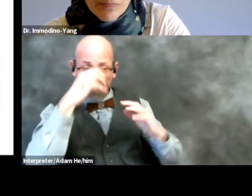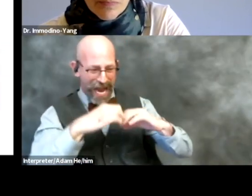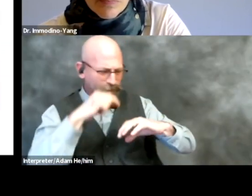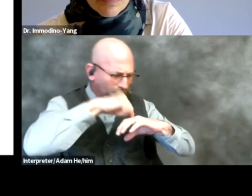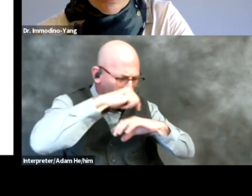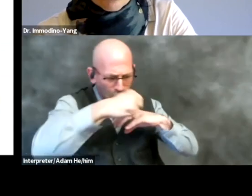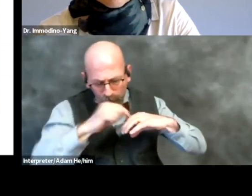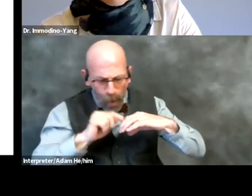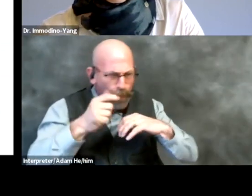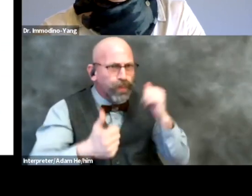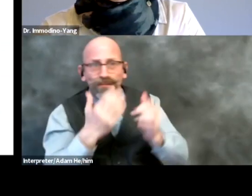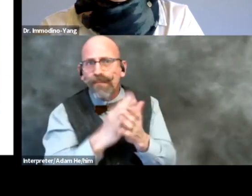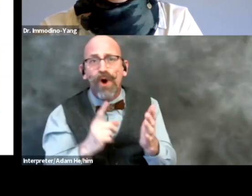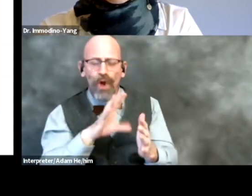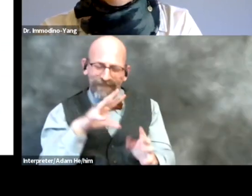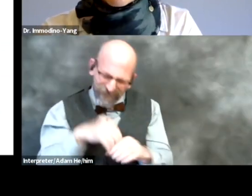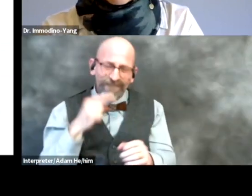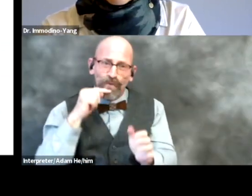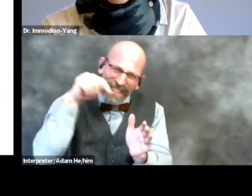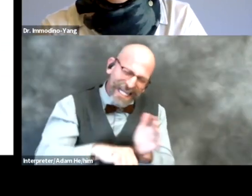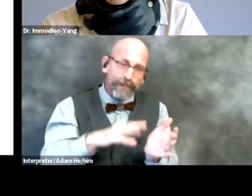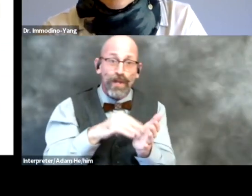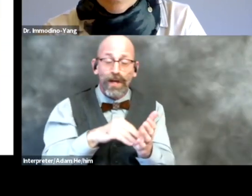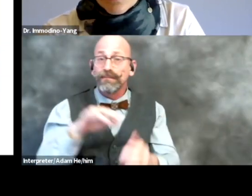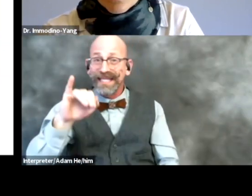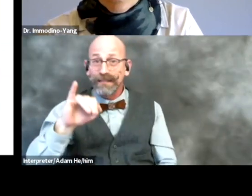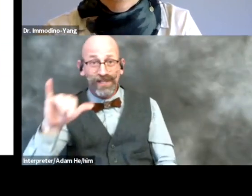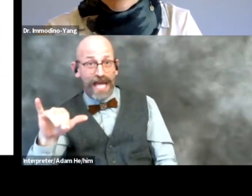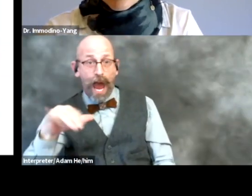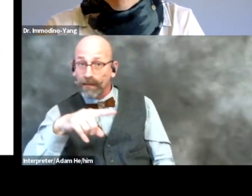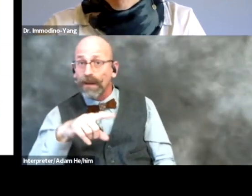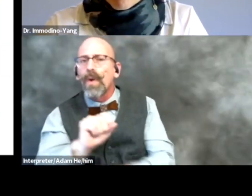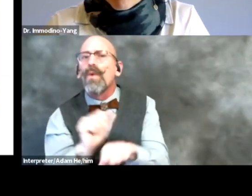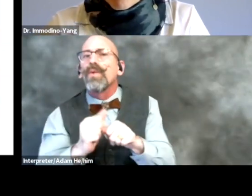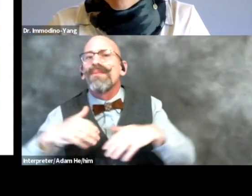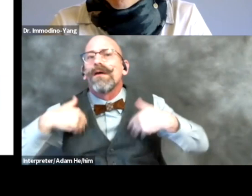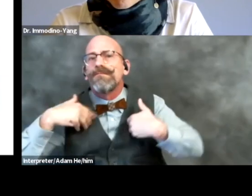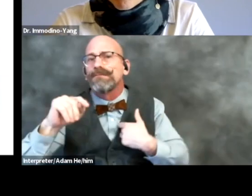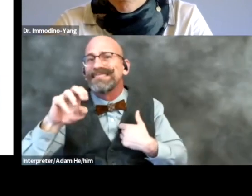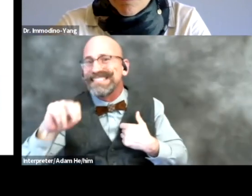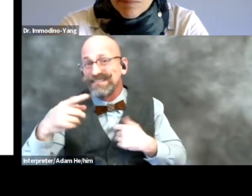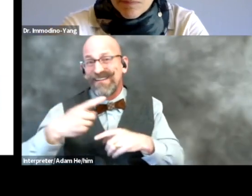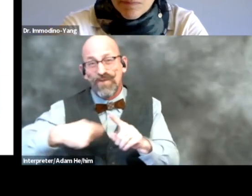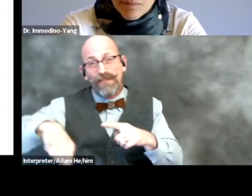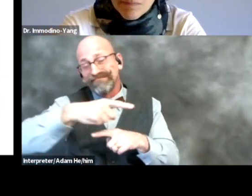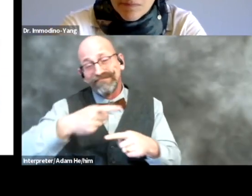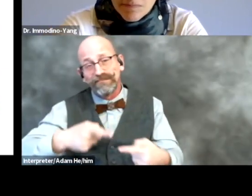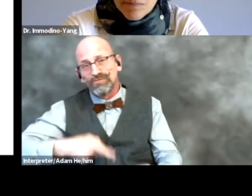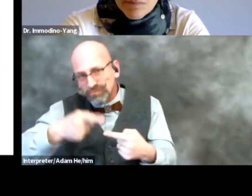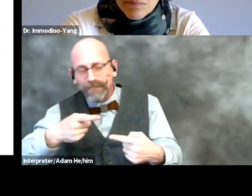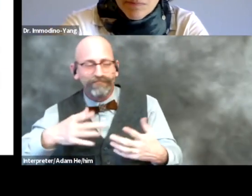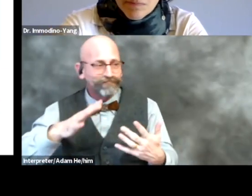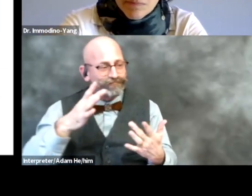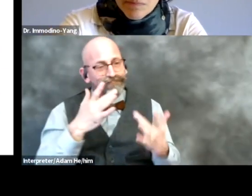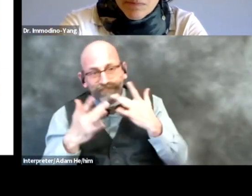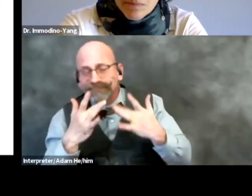learning, Immordino-Yang works with teens from troubled neighborhoods. We're going to be watching stories. We really